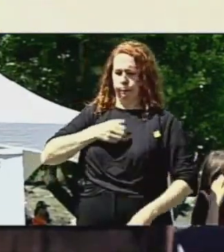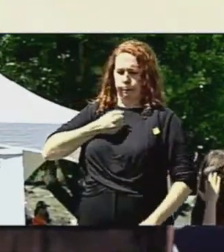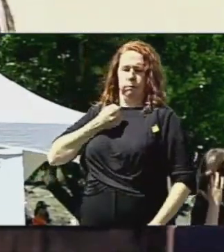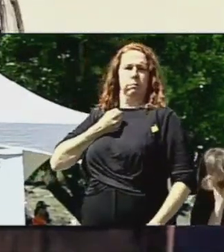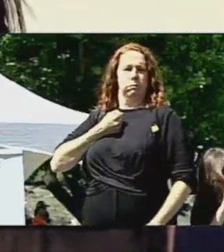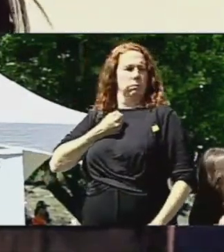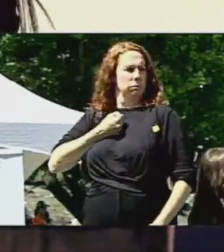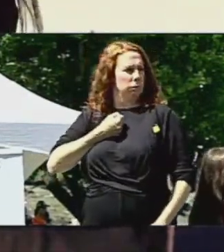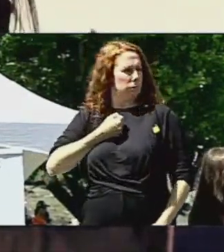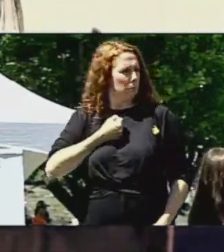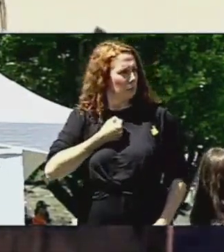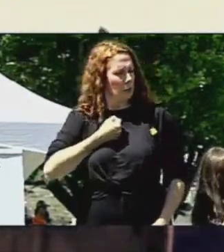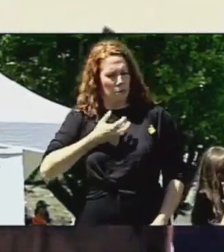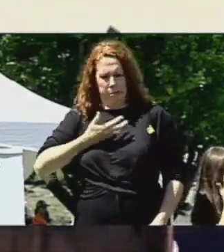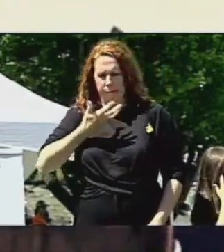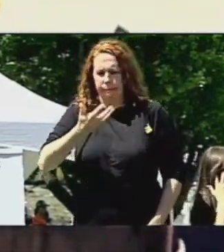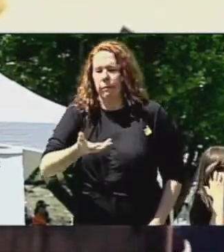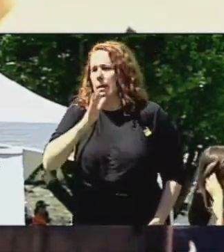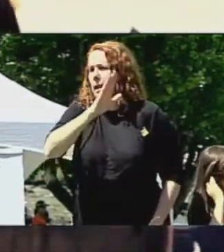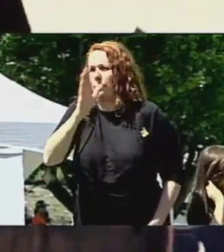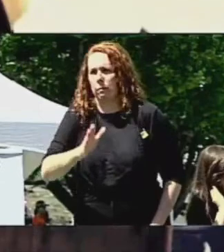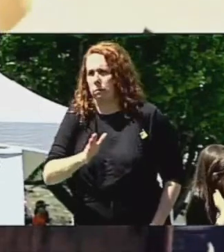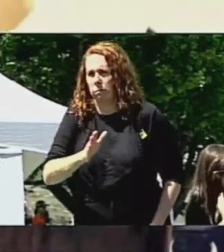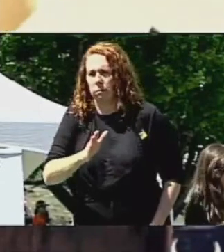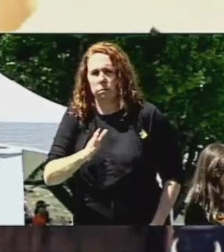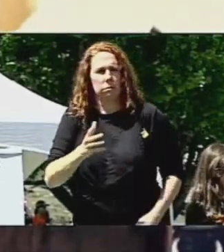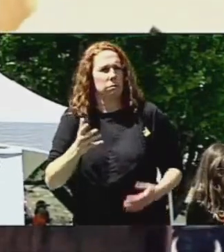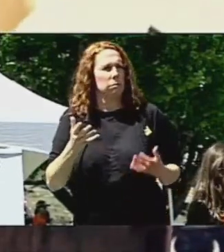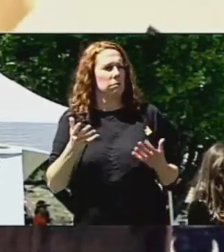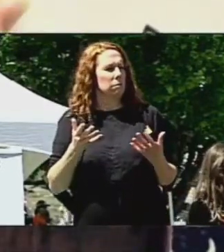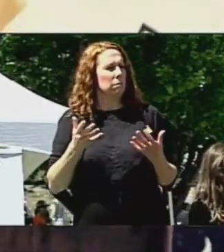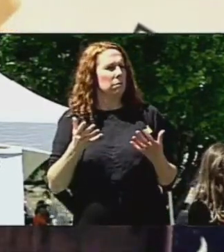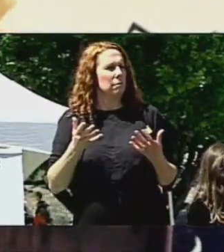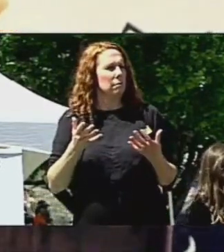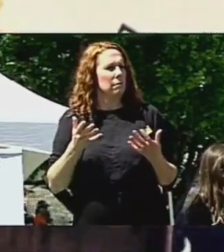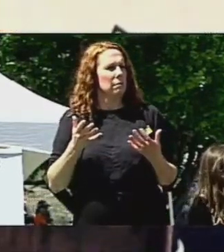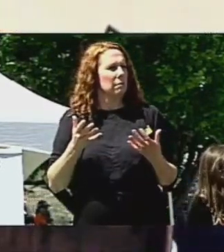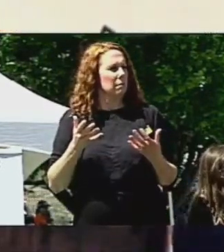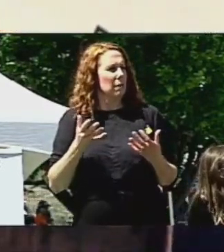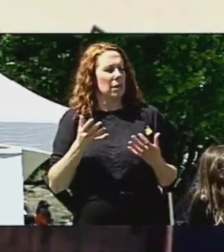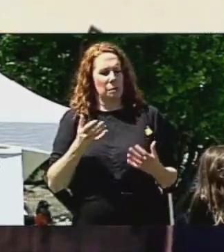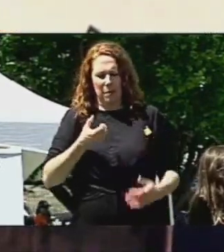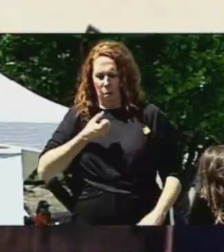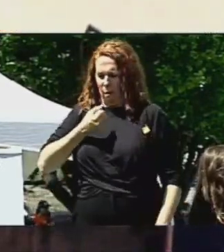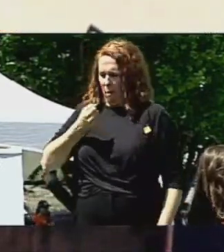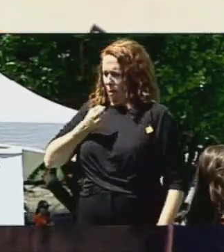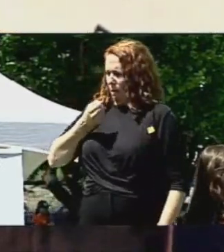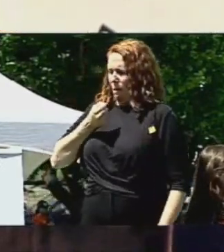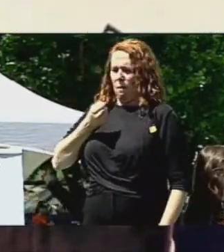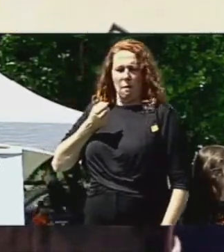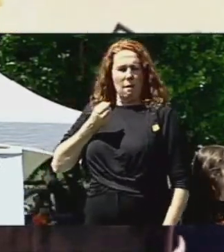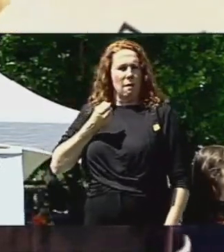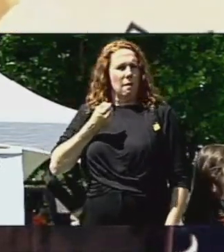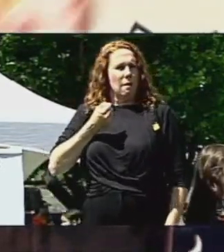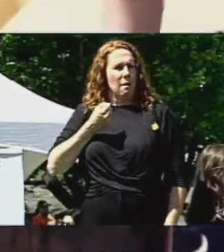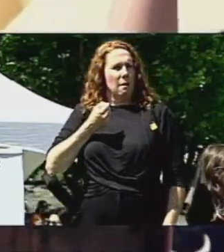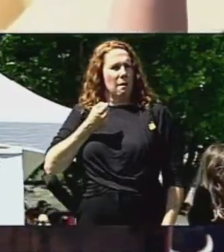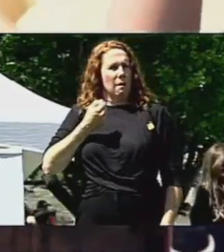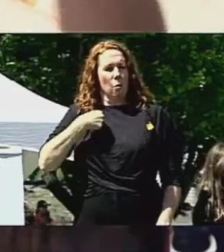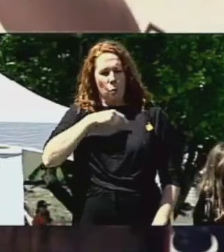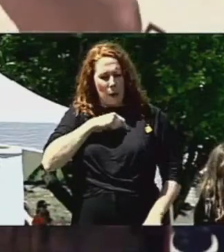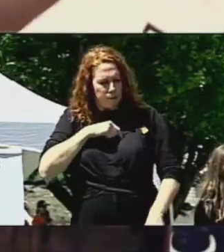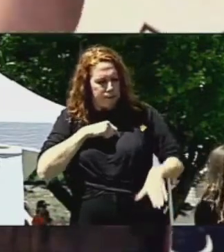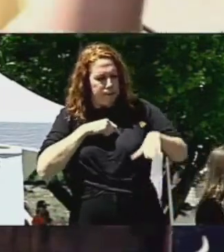embody feelings and to be able to express ourselves in the way that we see fit. We're taught that